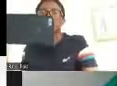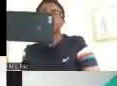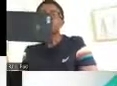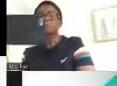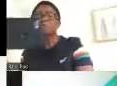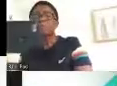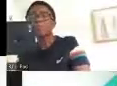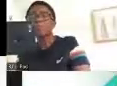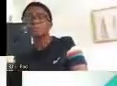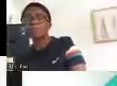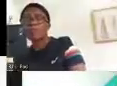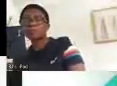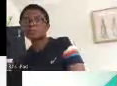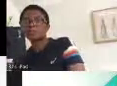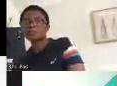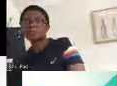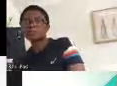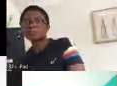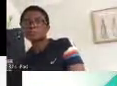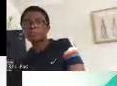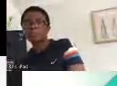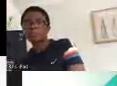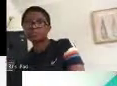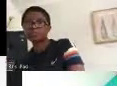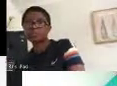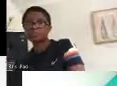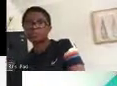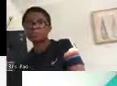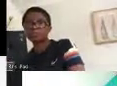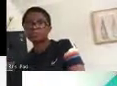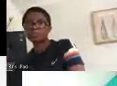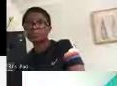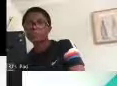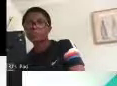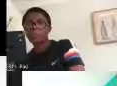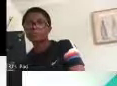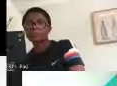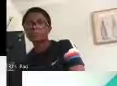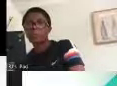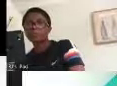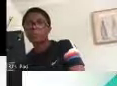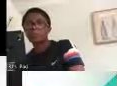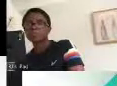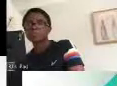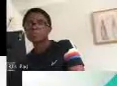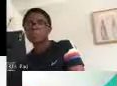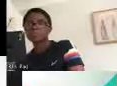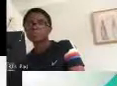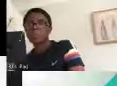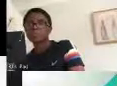it's about specific learning challenges such as dyslexia.